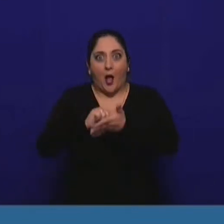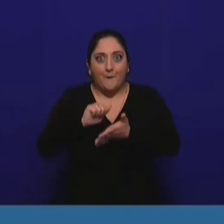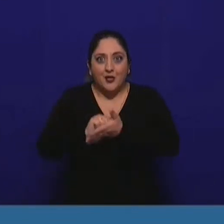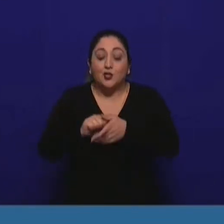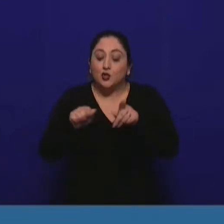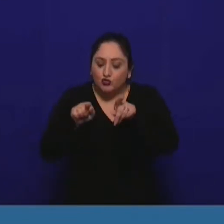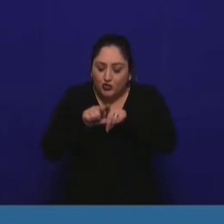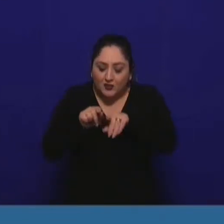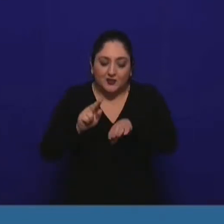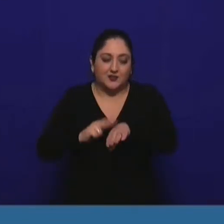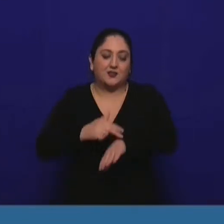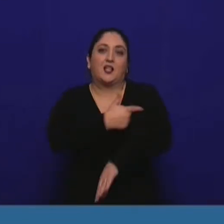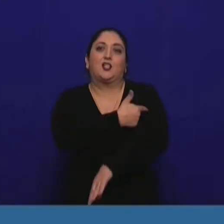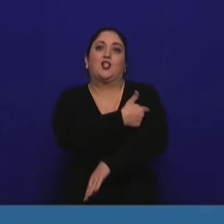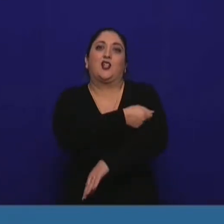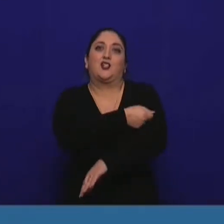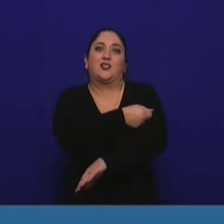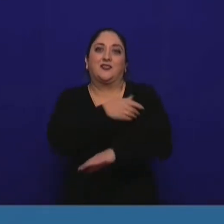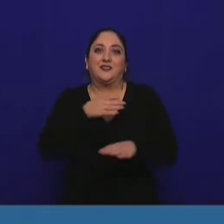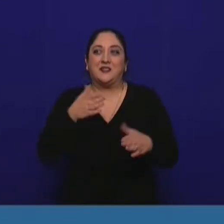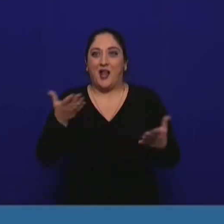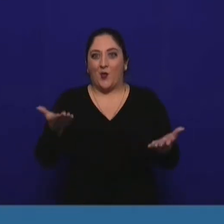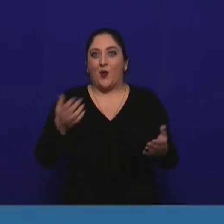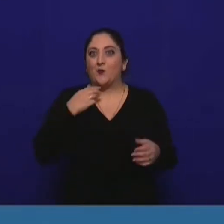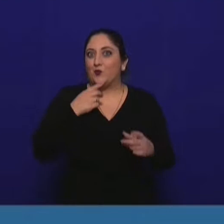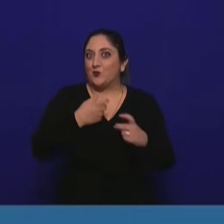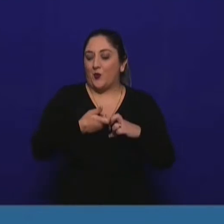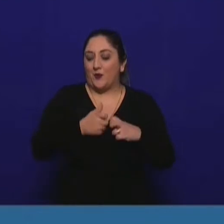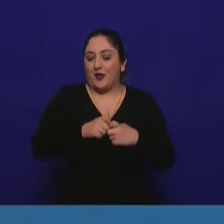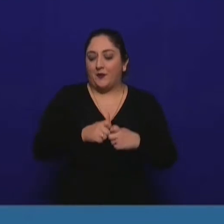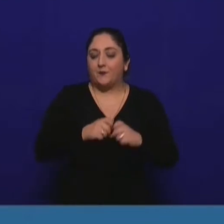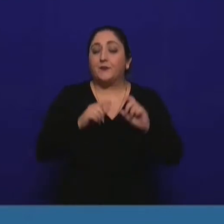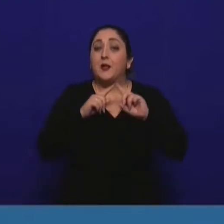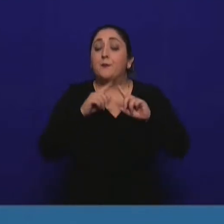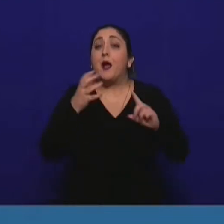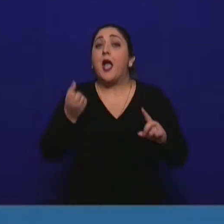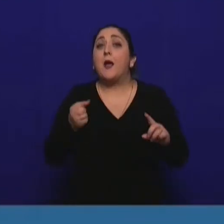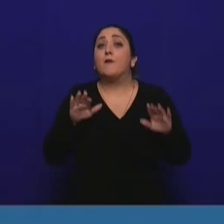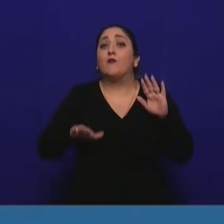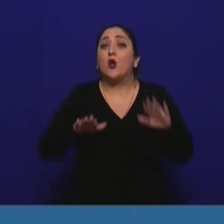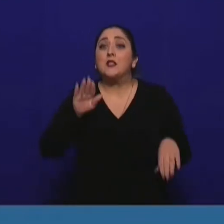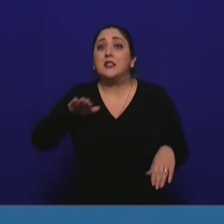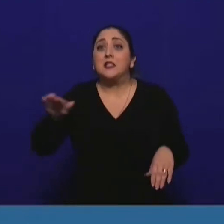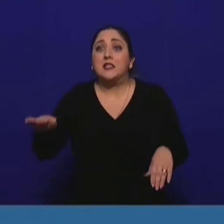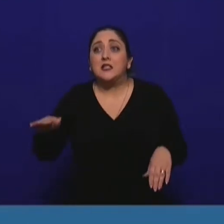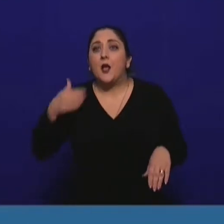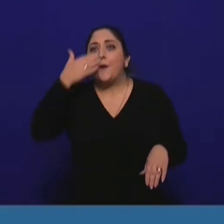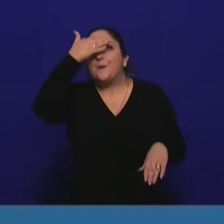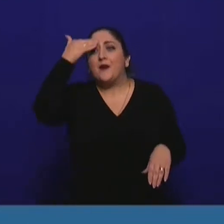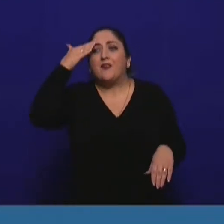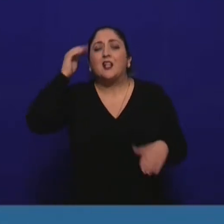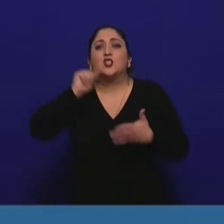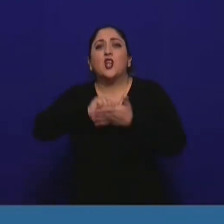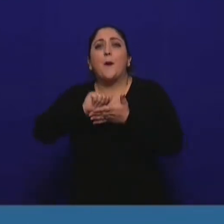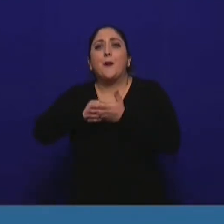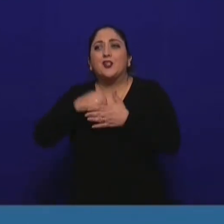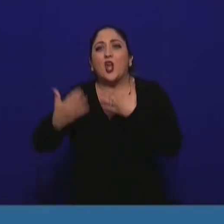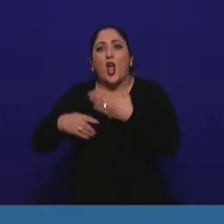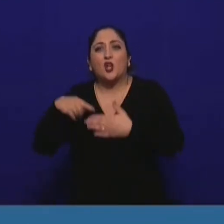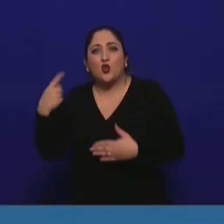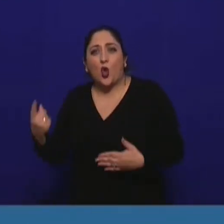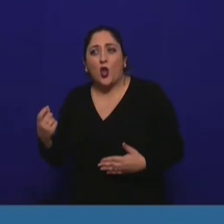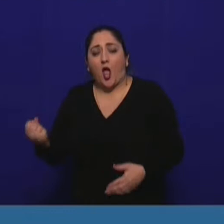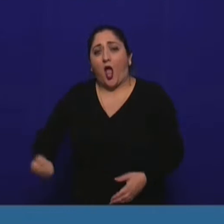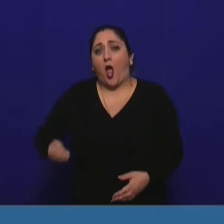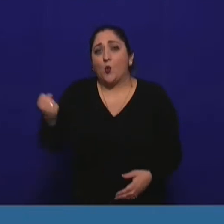Però għandna persuni li kellhom allerġija għal xi raġunijiet oħrajn li kienu allerġiji li kienu severi li jew ikollhom bżonn